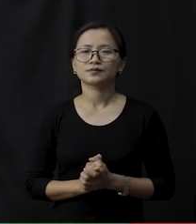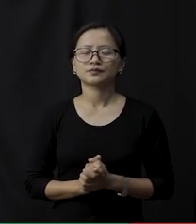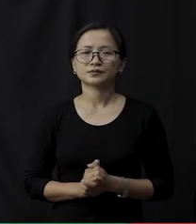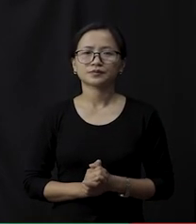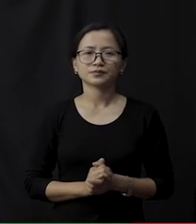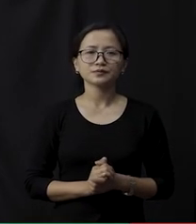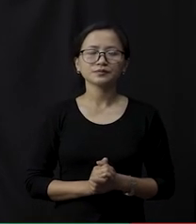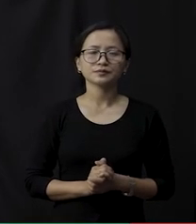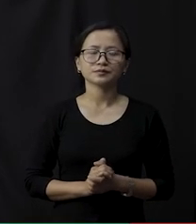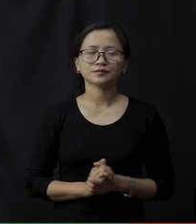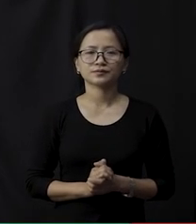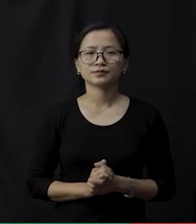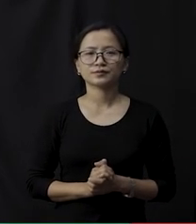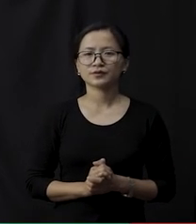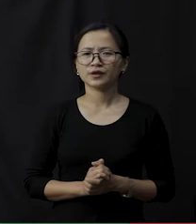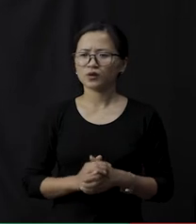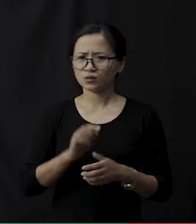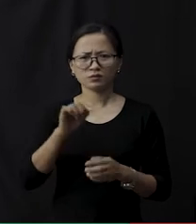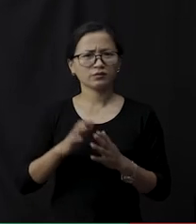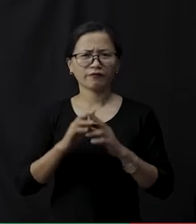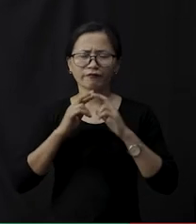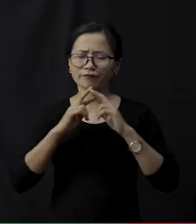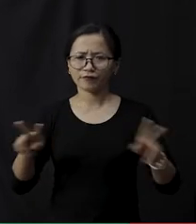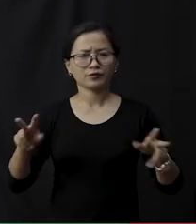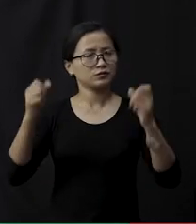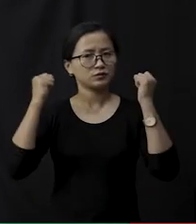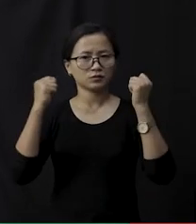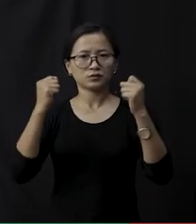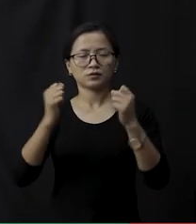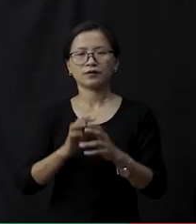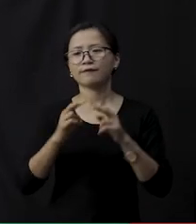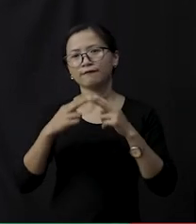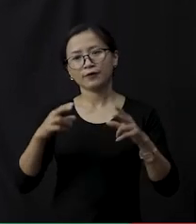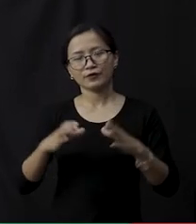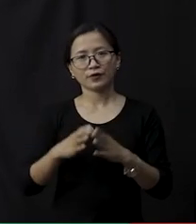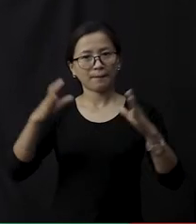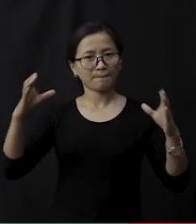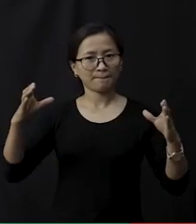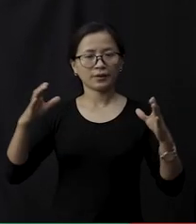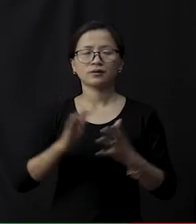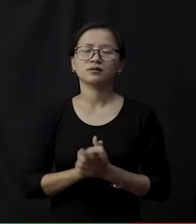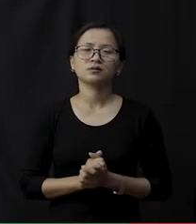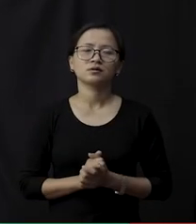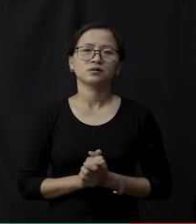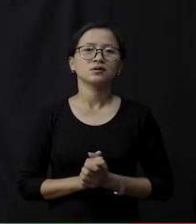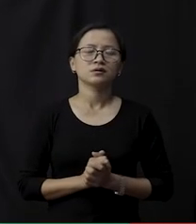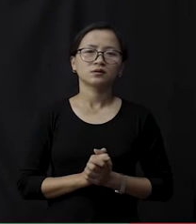woody stem, which is very strong, which is very, very thick.